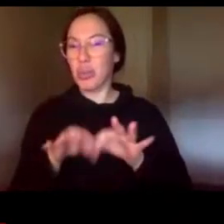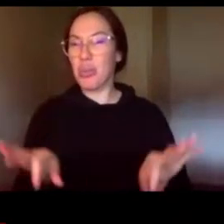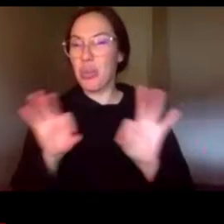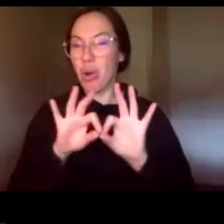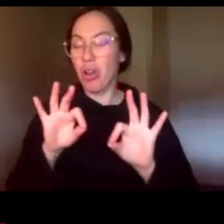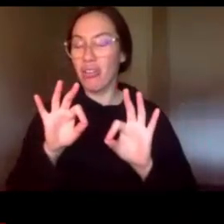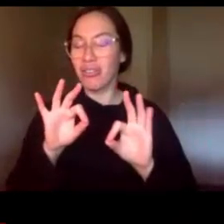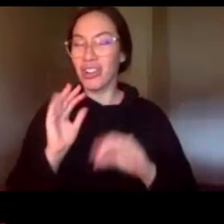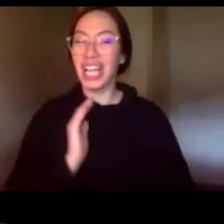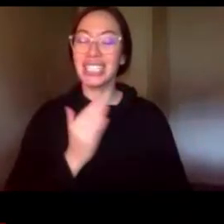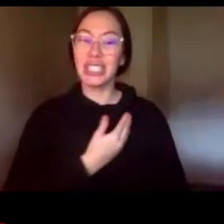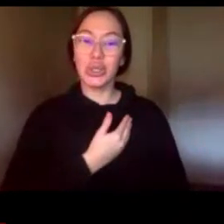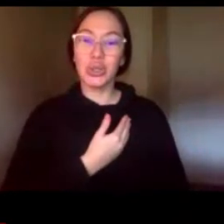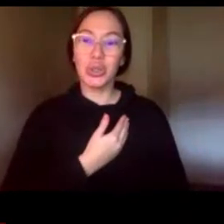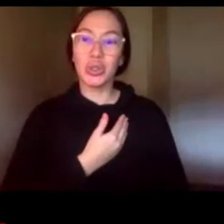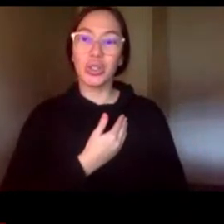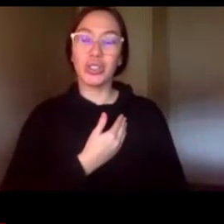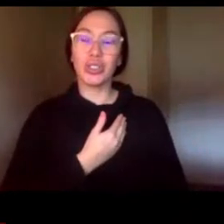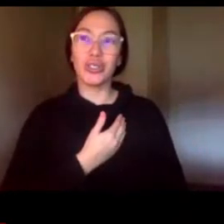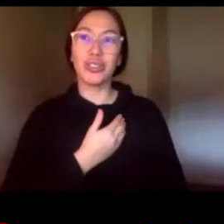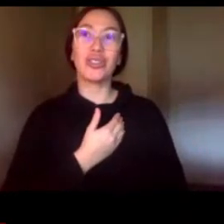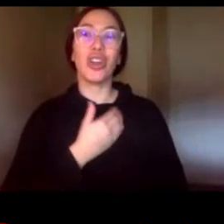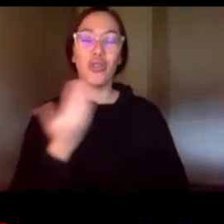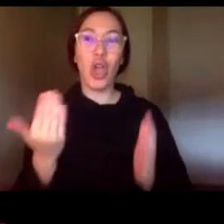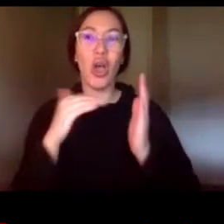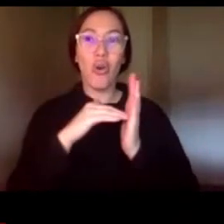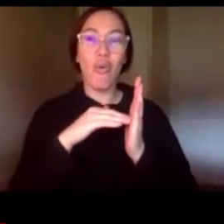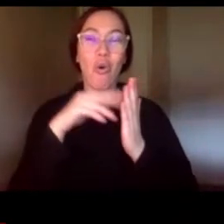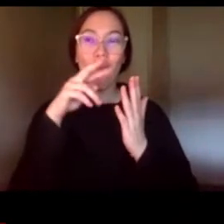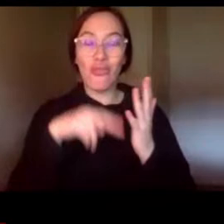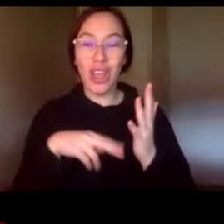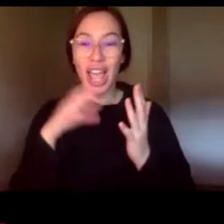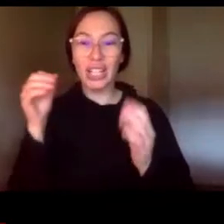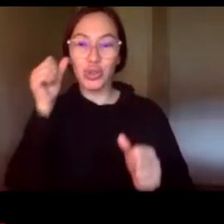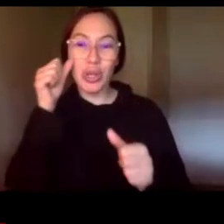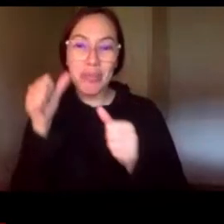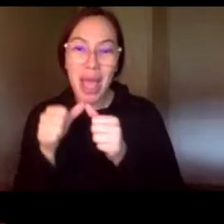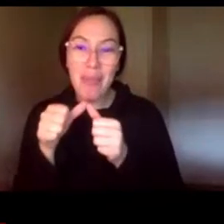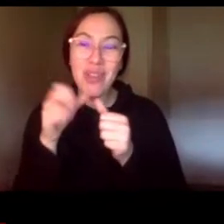us to go over, but also to remember and recall